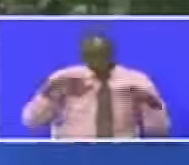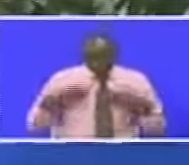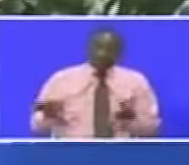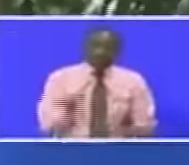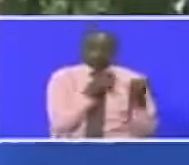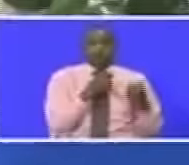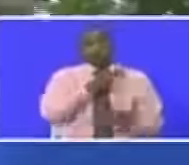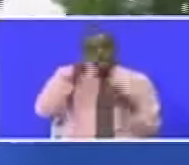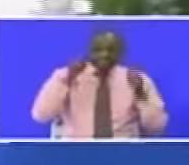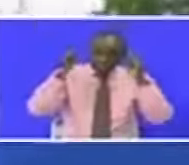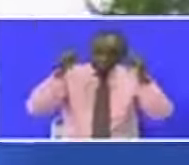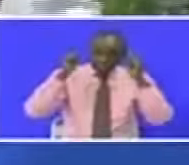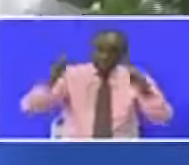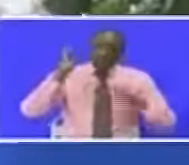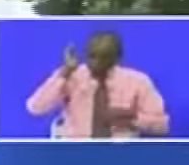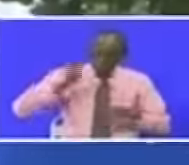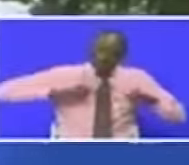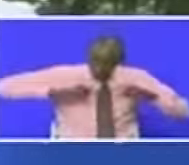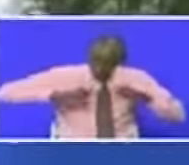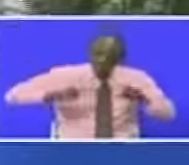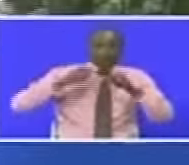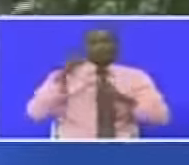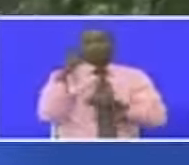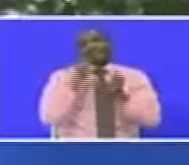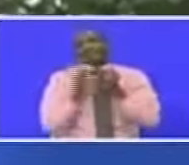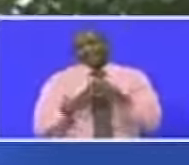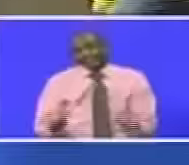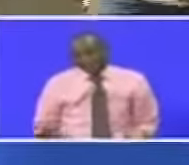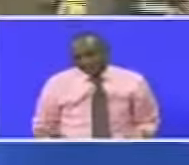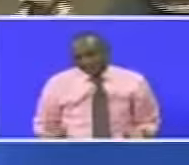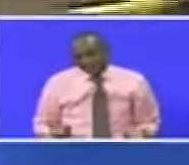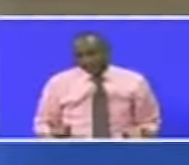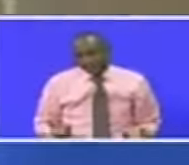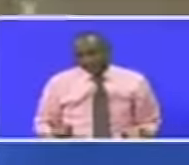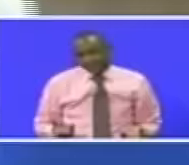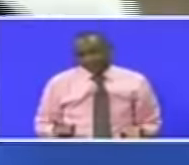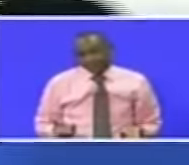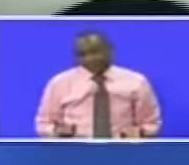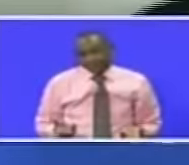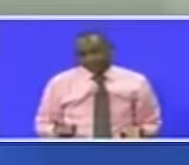more demonstrations are expected ahead of the 2017 general election.